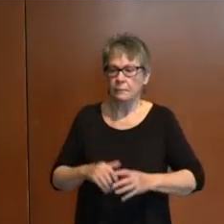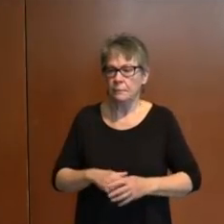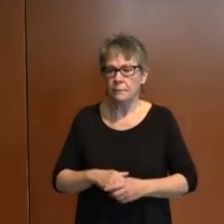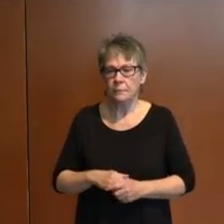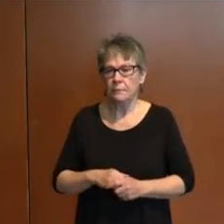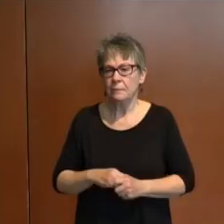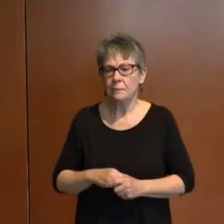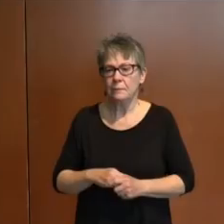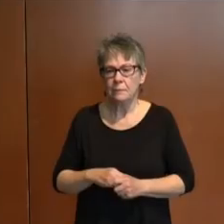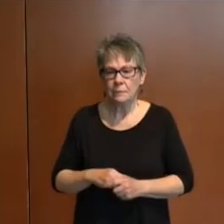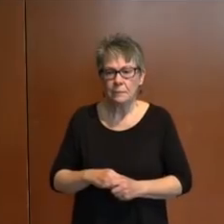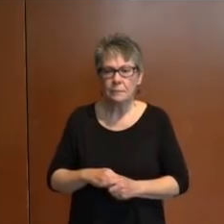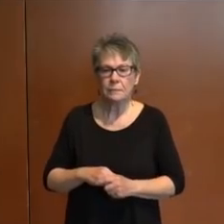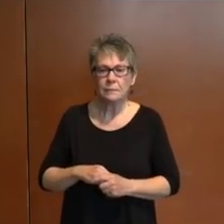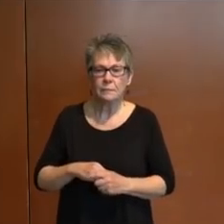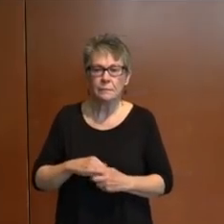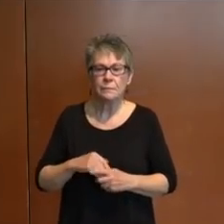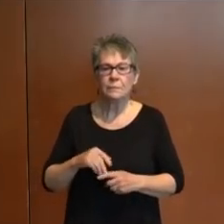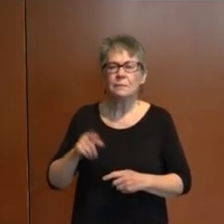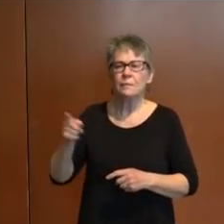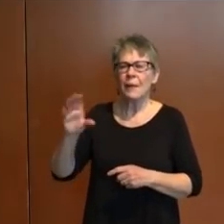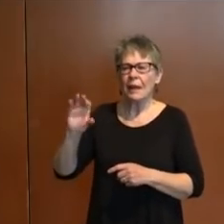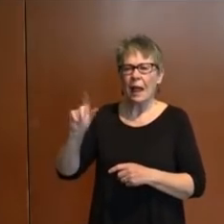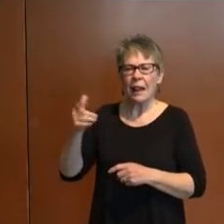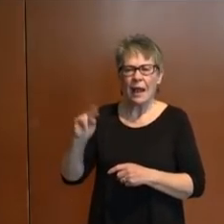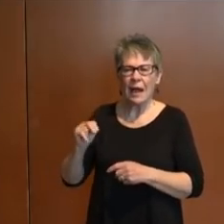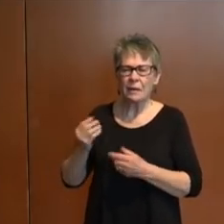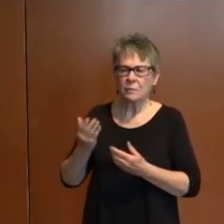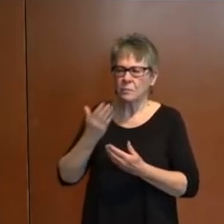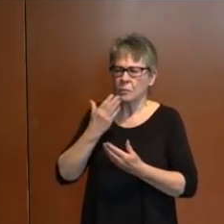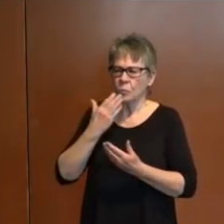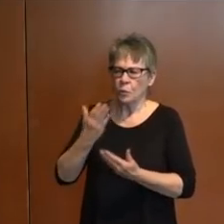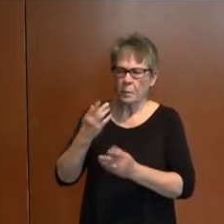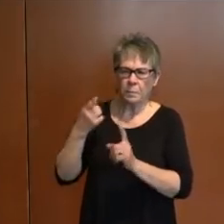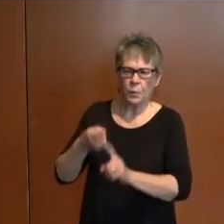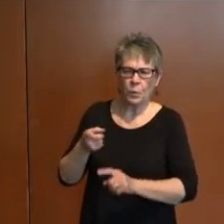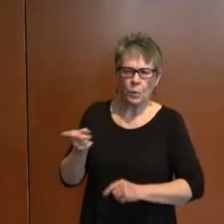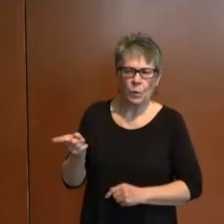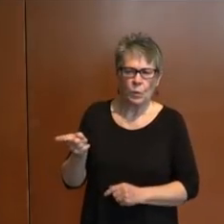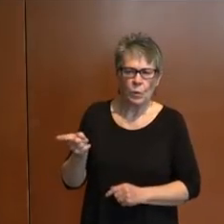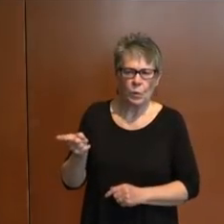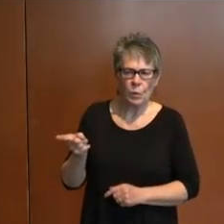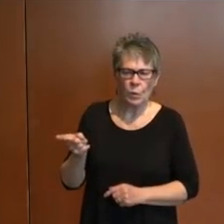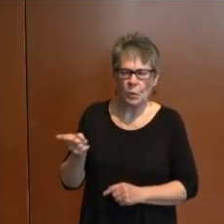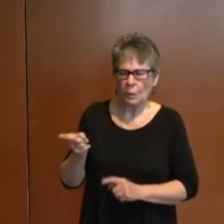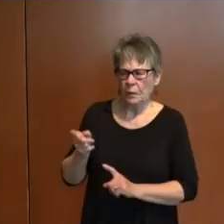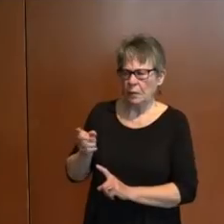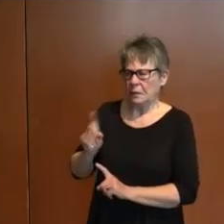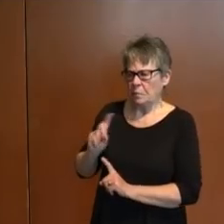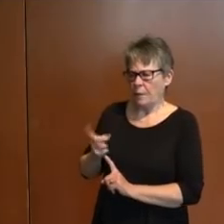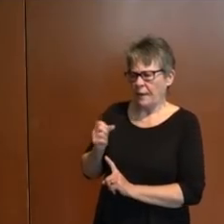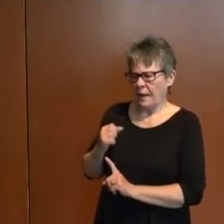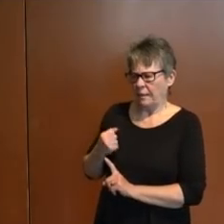up that we've been bringing up, and then I'd love to turn to Judy to see if she has anything. We're going to quickly spin back and get back to